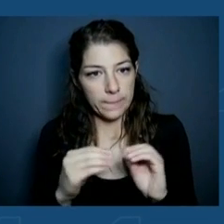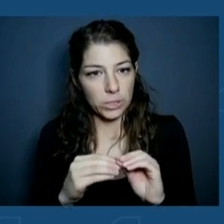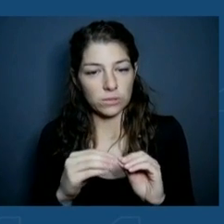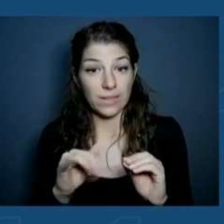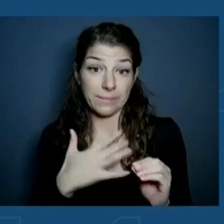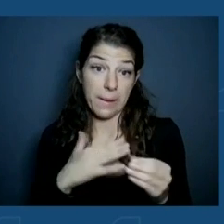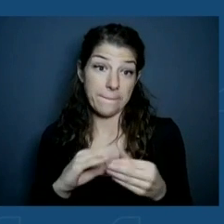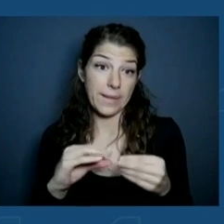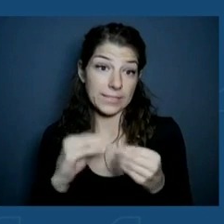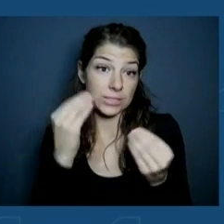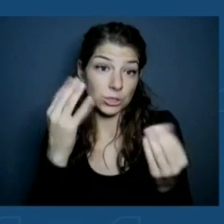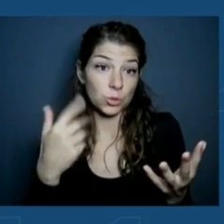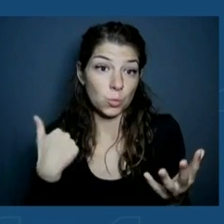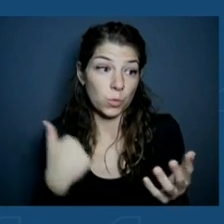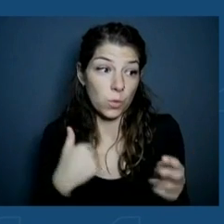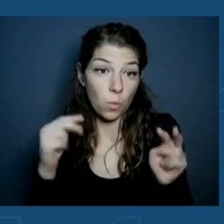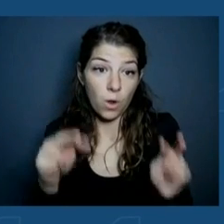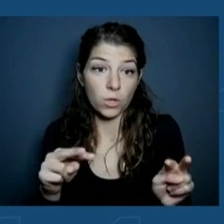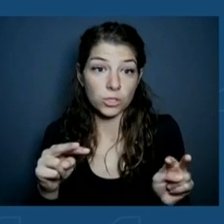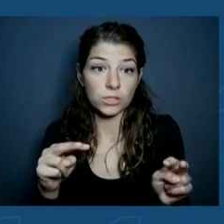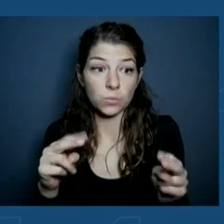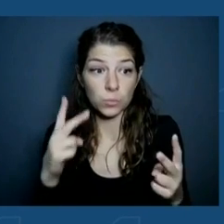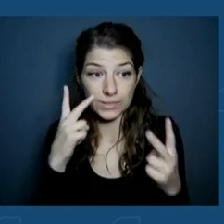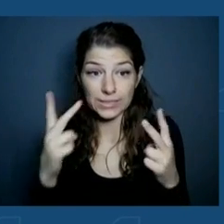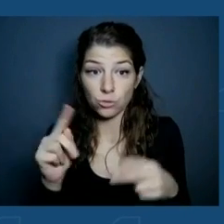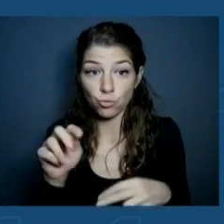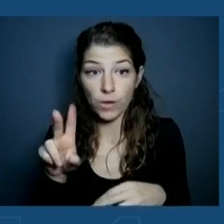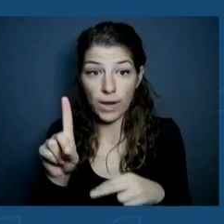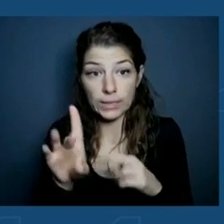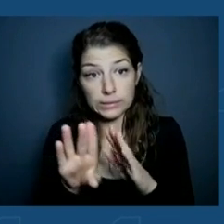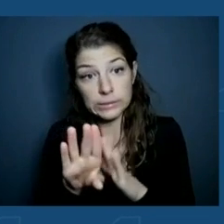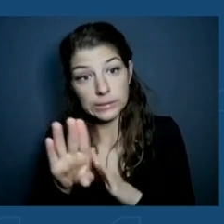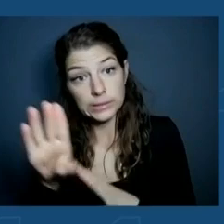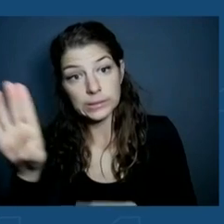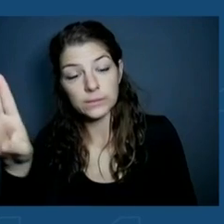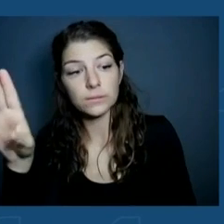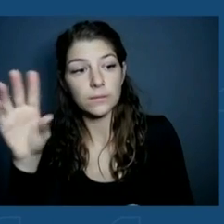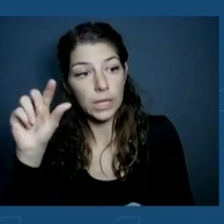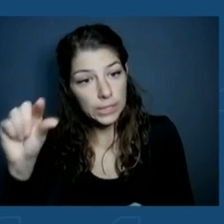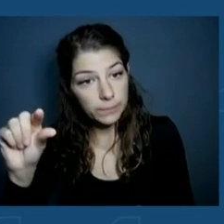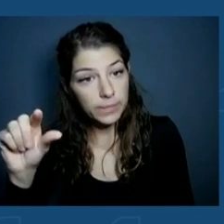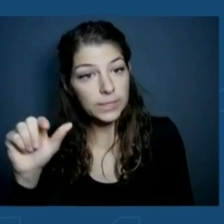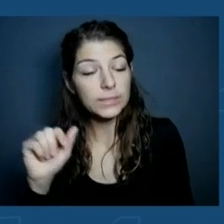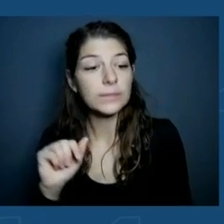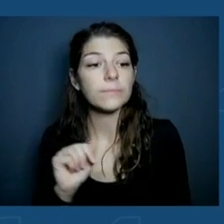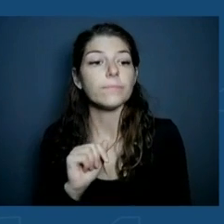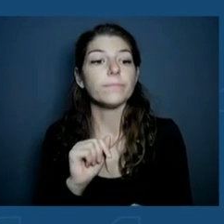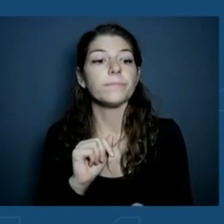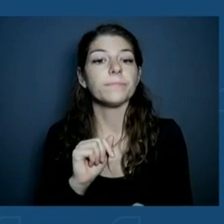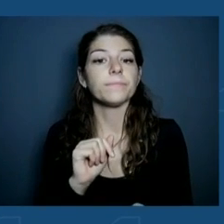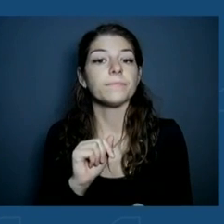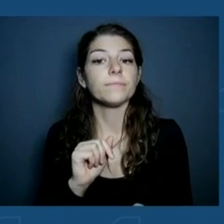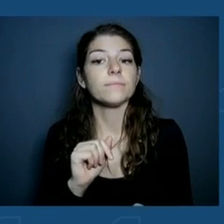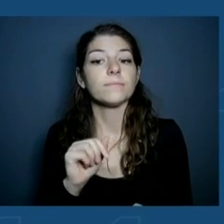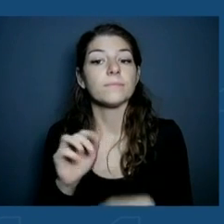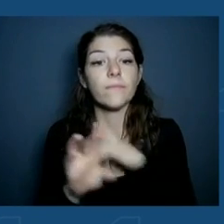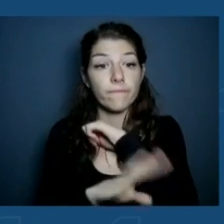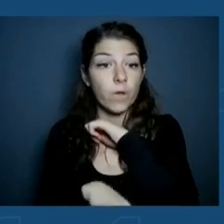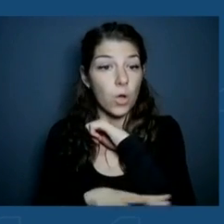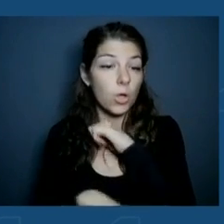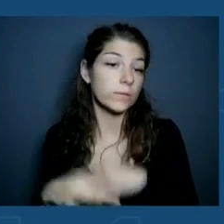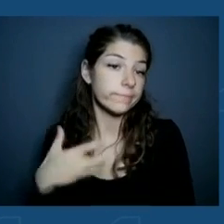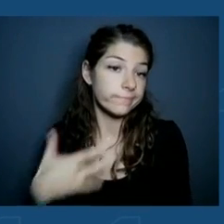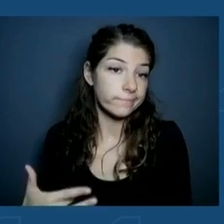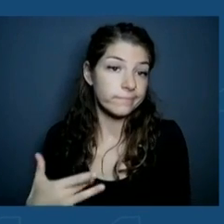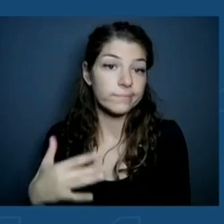message, that we are watching this, and we're seeing a trend that is ticking upwards slightly as it happens in the fall. So I'll let